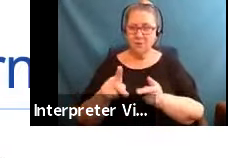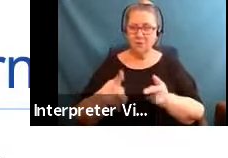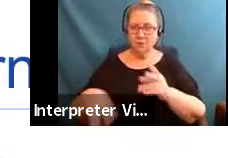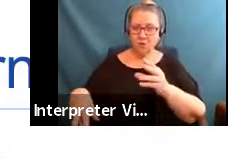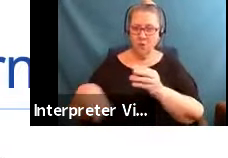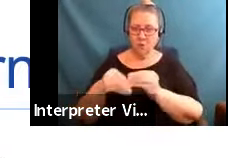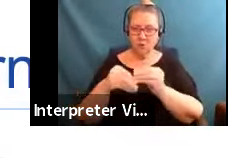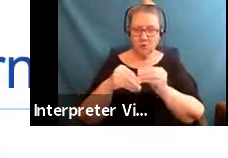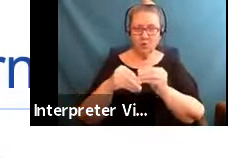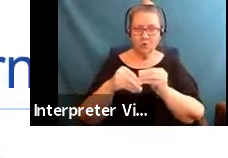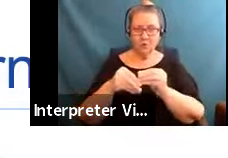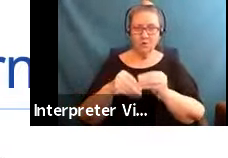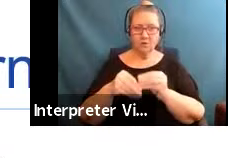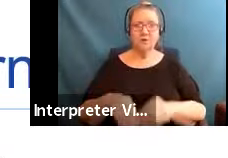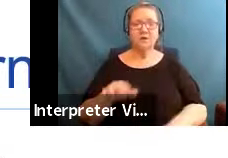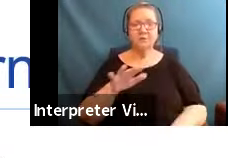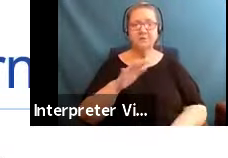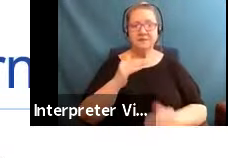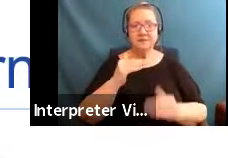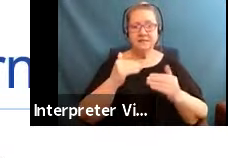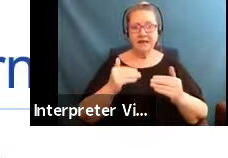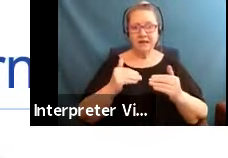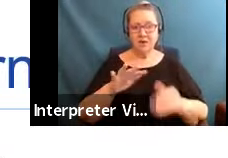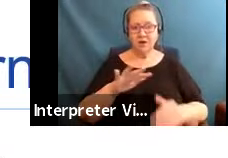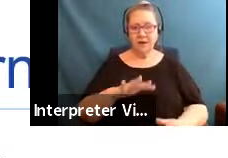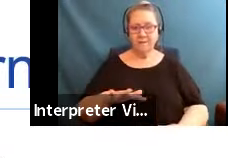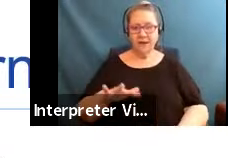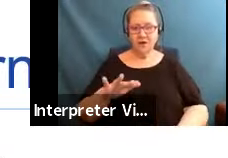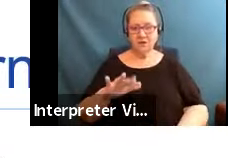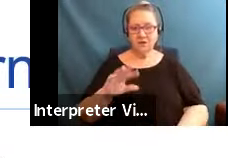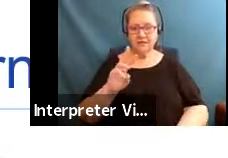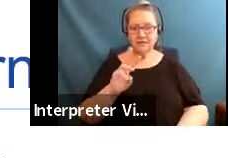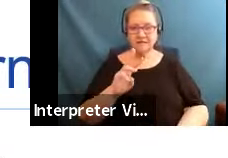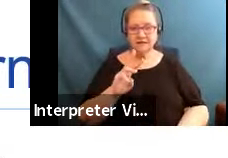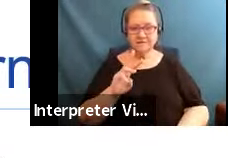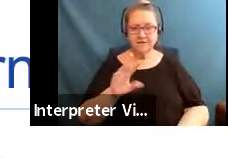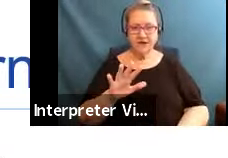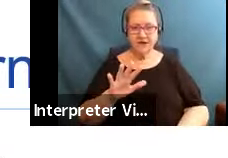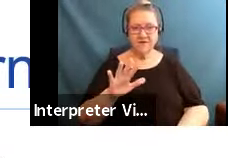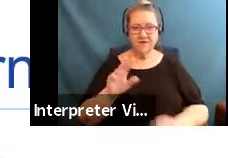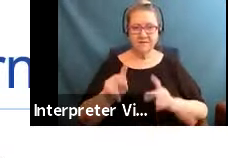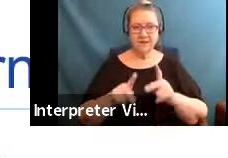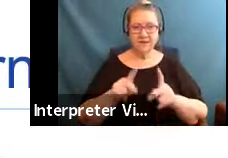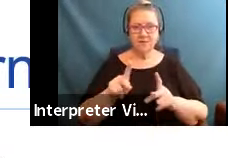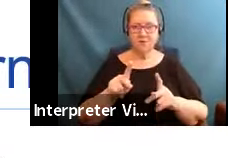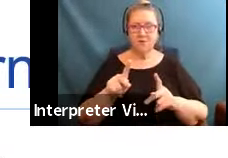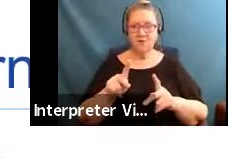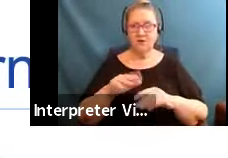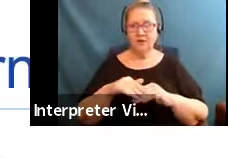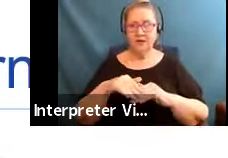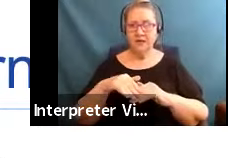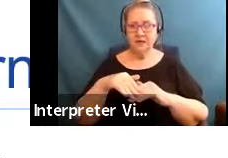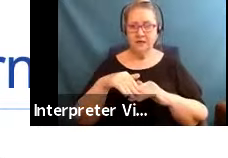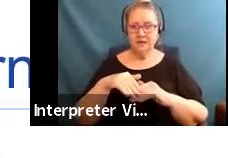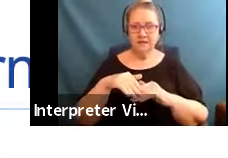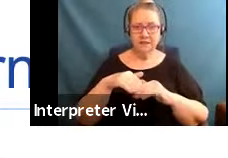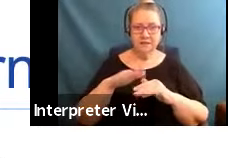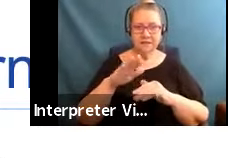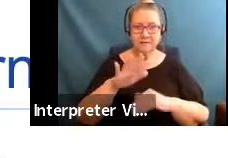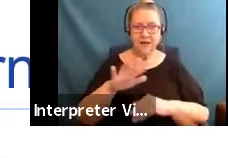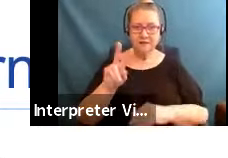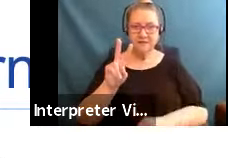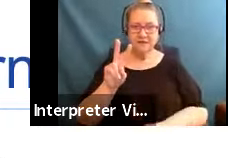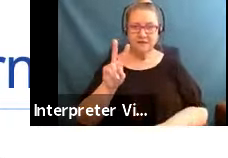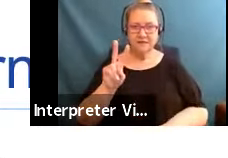then we are estimating now that about 65 people 65 years and older comprise about 6.2 million people